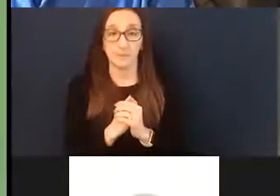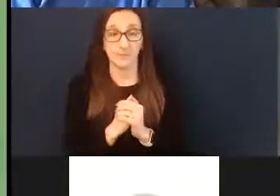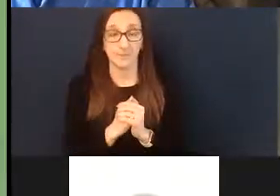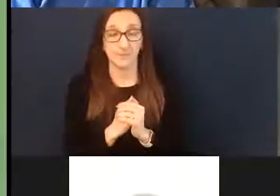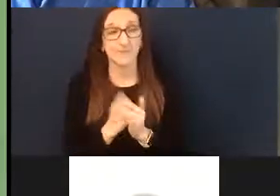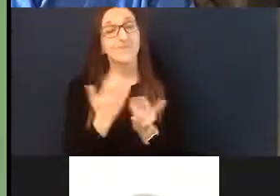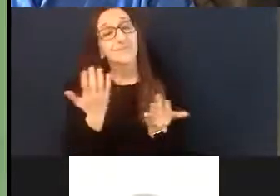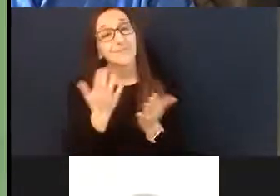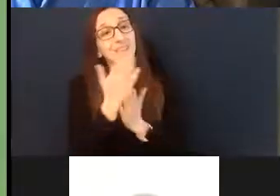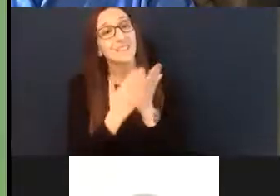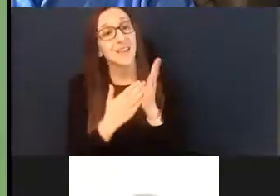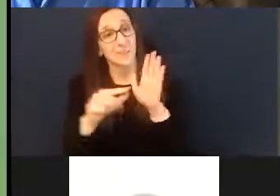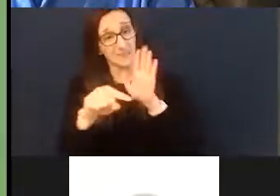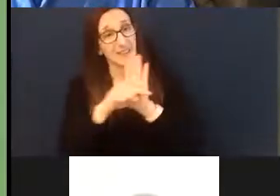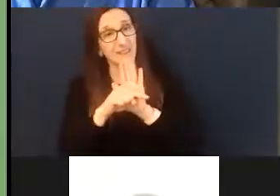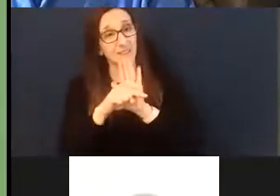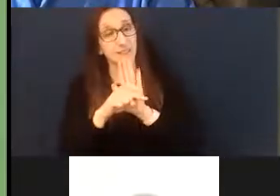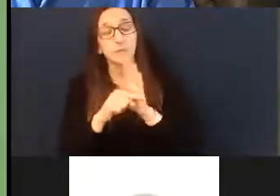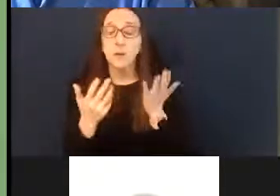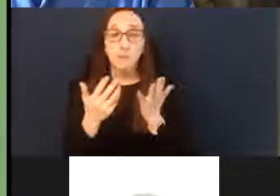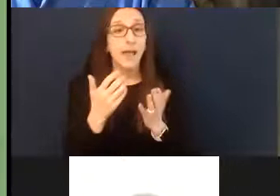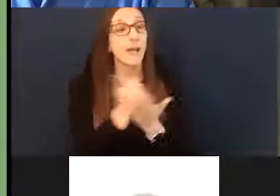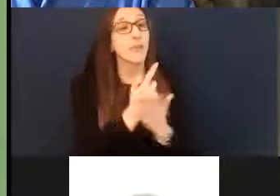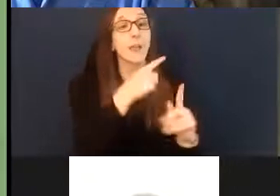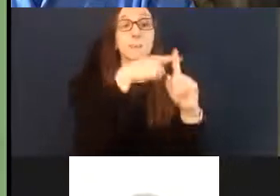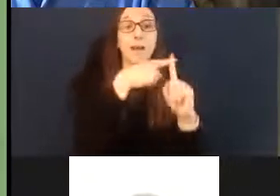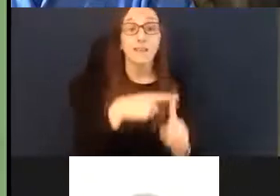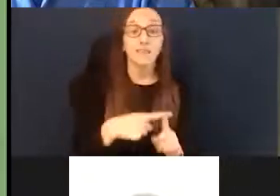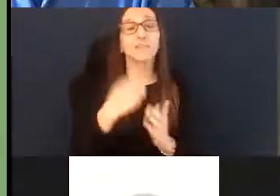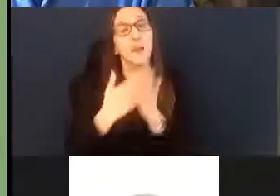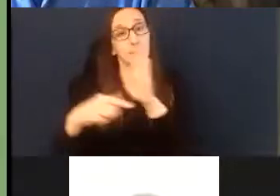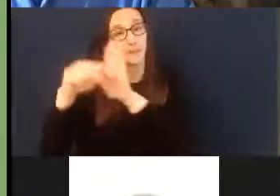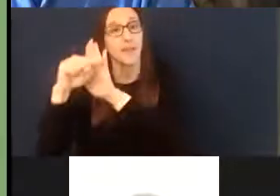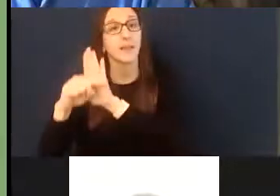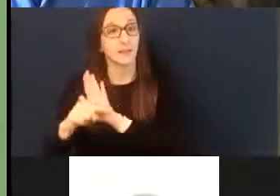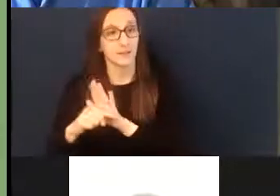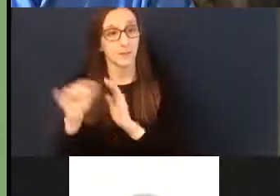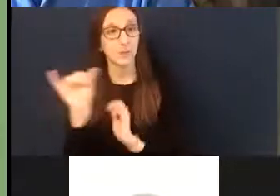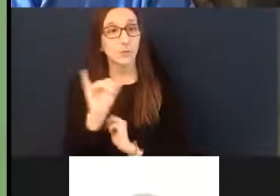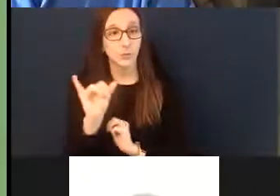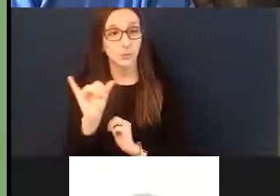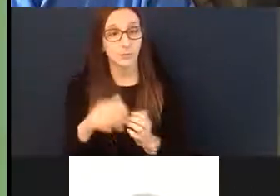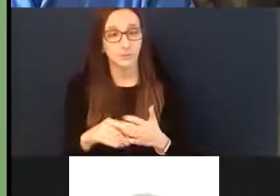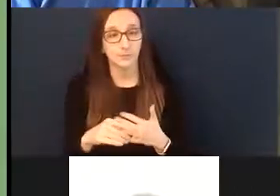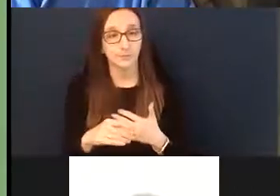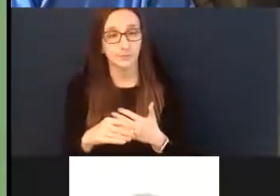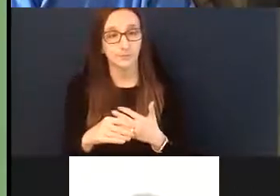So there are some cons, you know, with every good, there's some bad. So there are some cons of the keto diet as well.